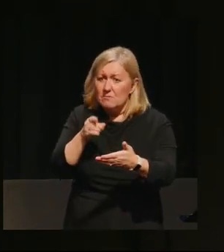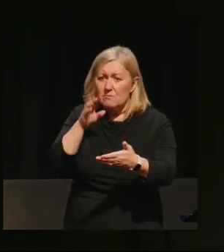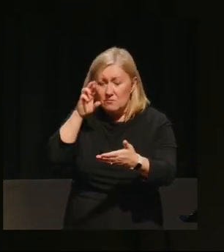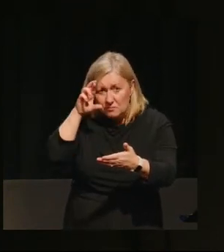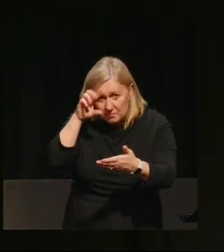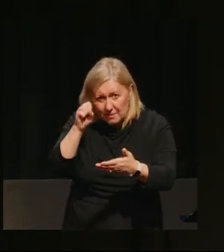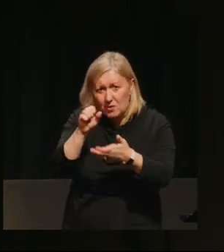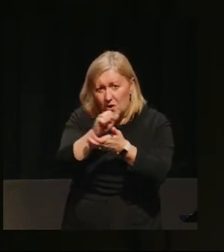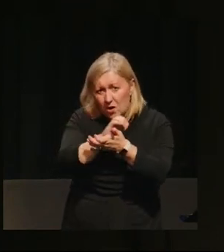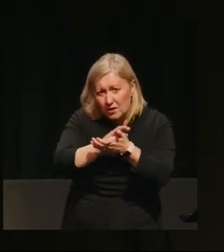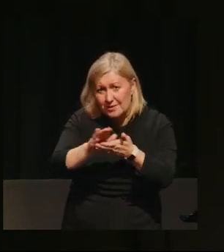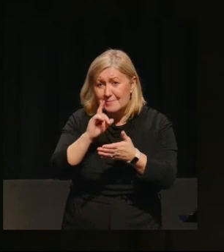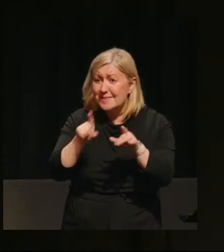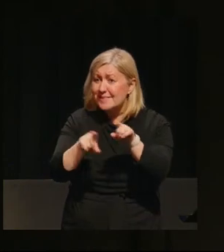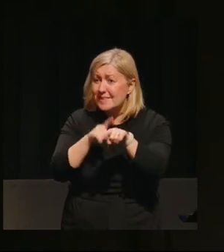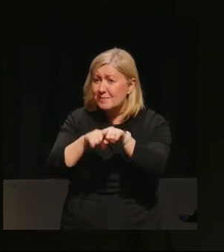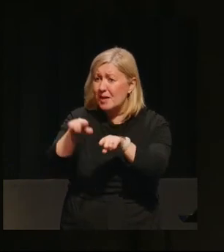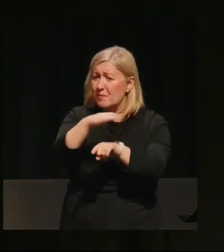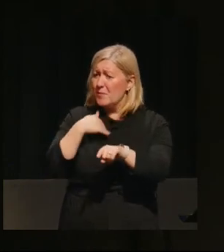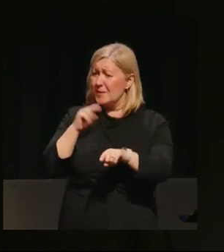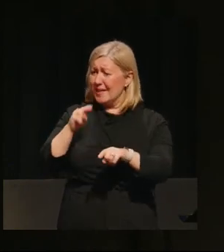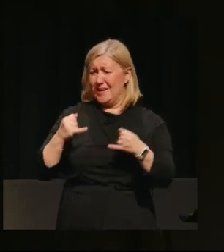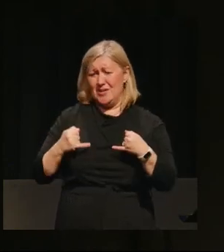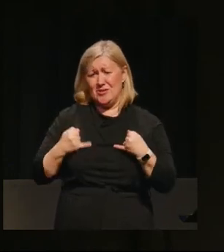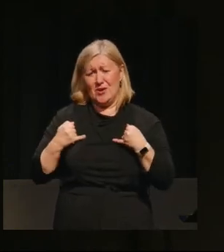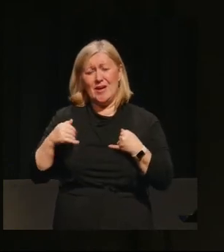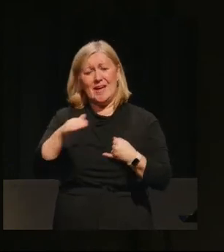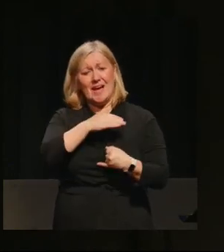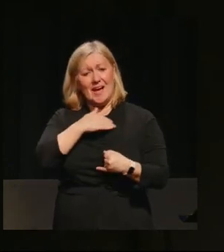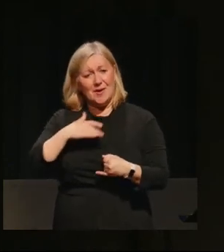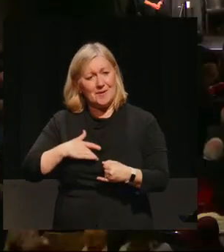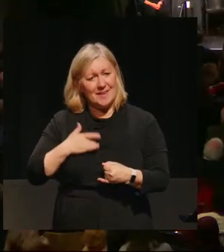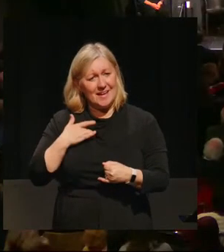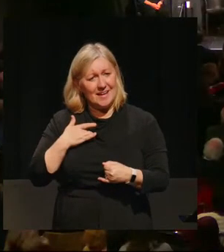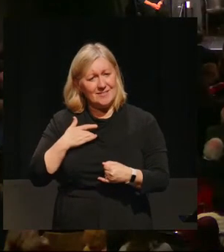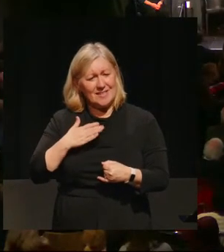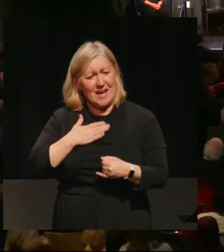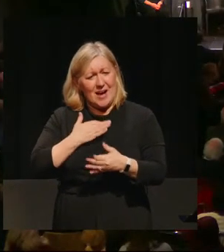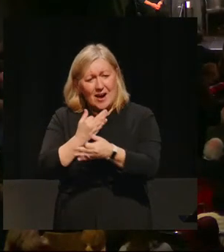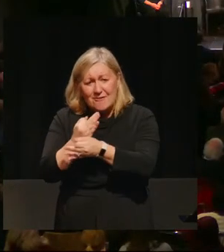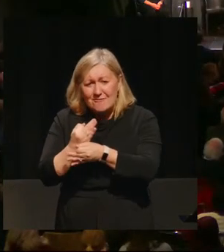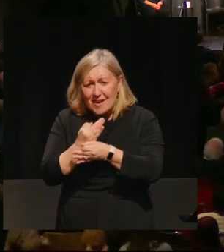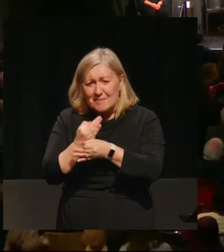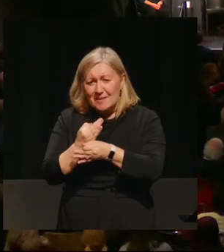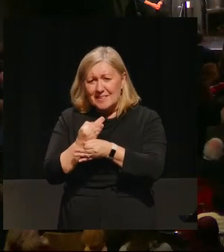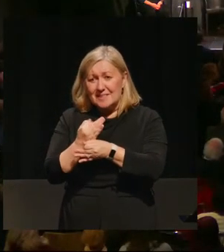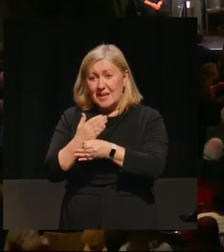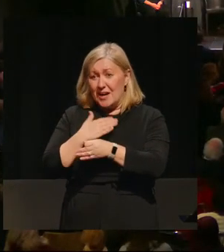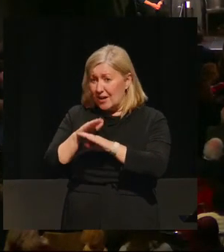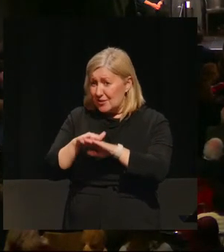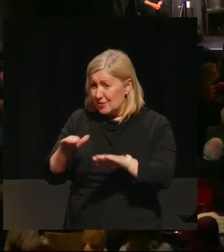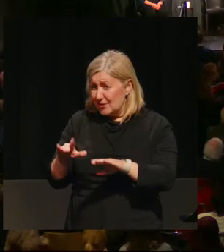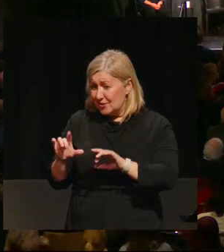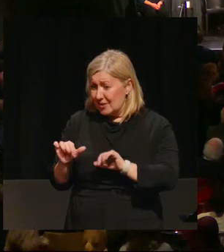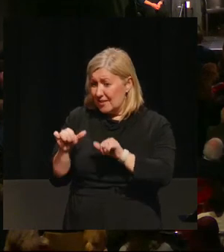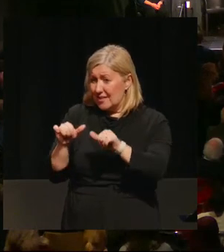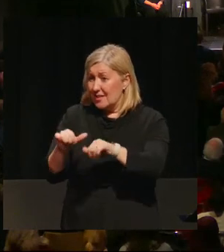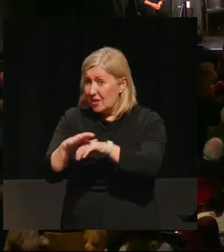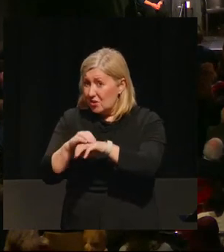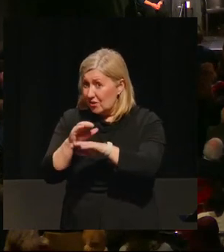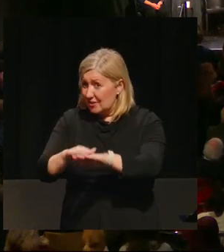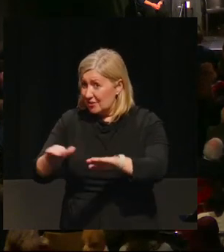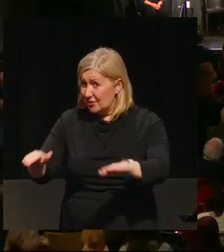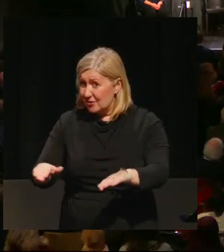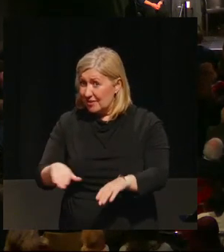can also rejoice in our own lives, in our own families, our children, and our grandchildren. Hitler